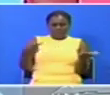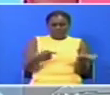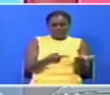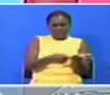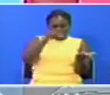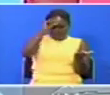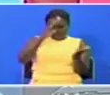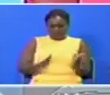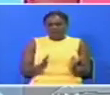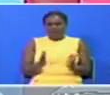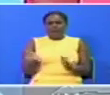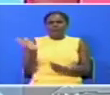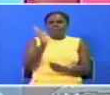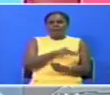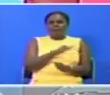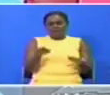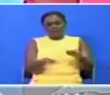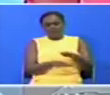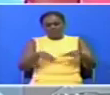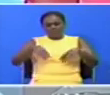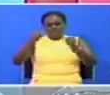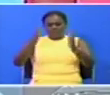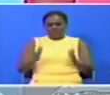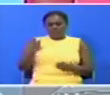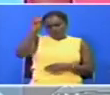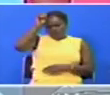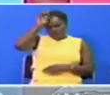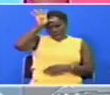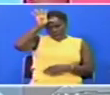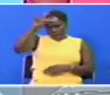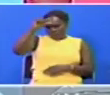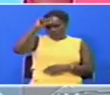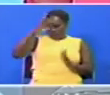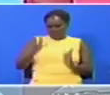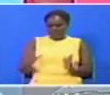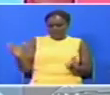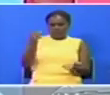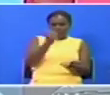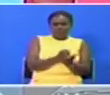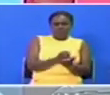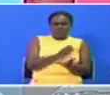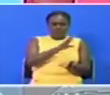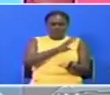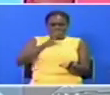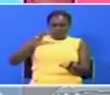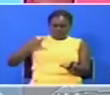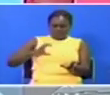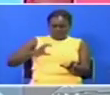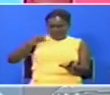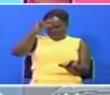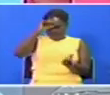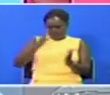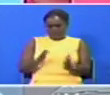Murutu was voted back as vice chair, while Kiambu Governor William Kabogo was elected the Council of Governors chief